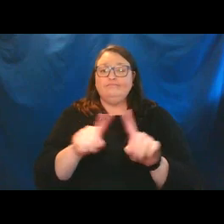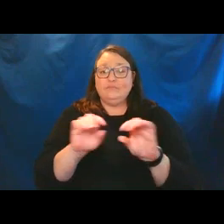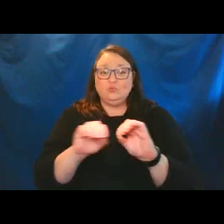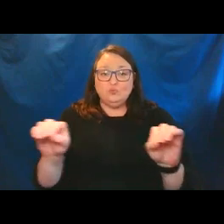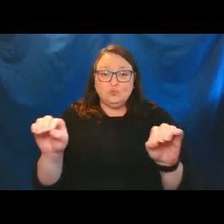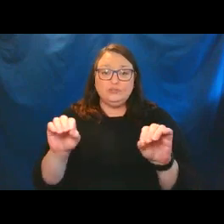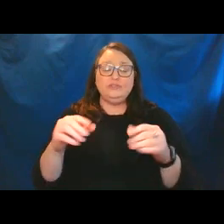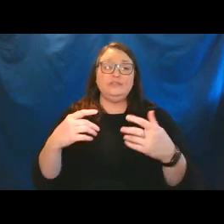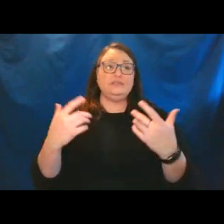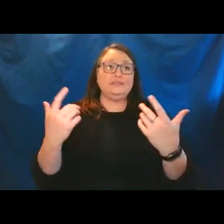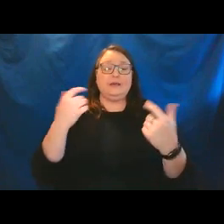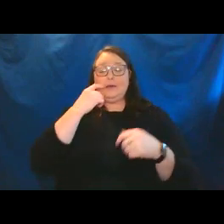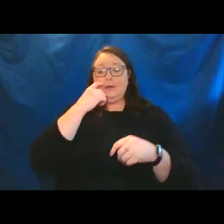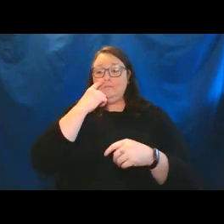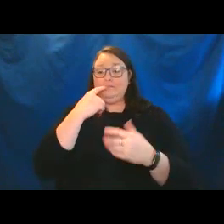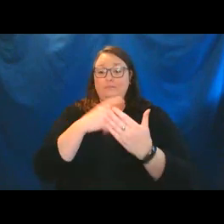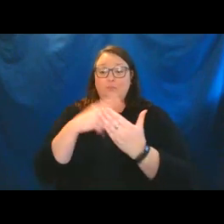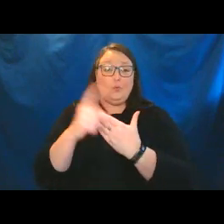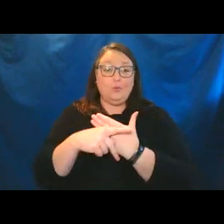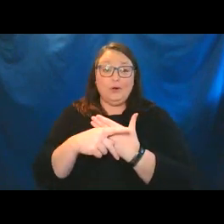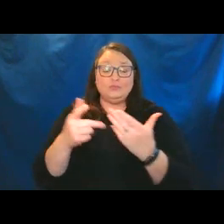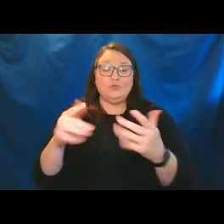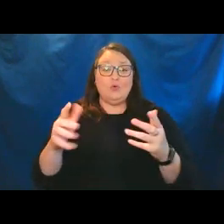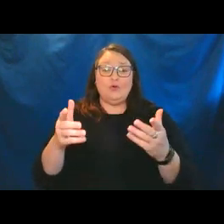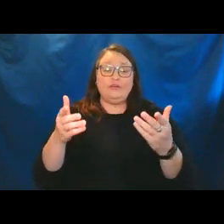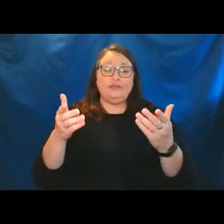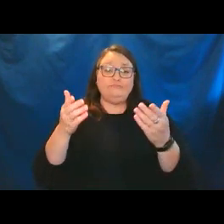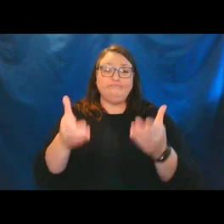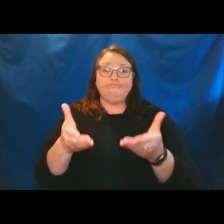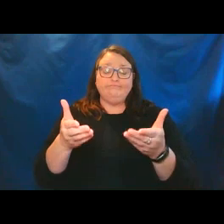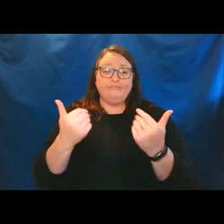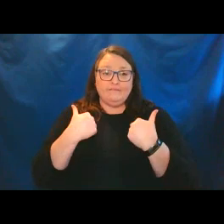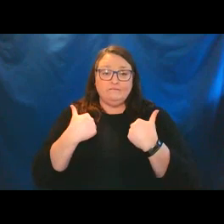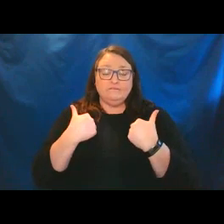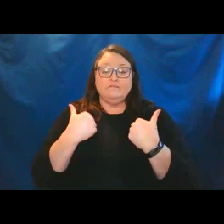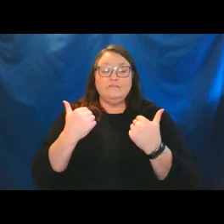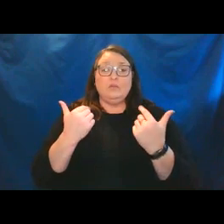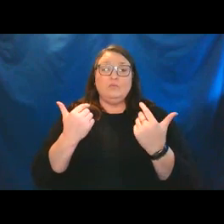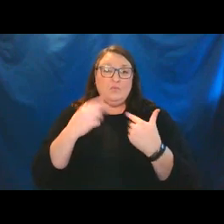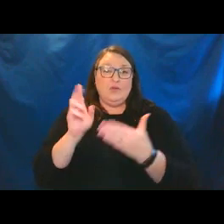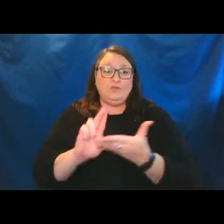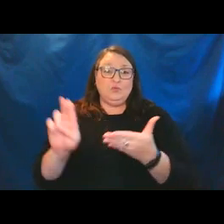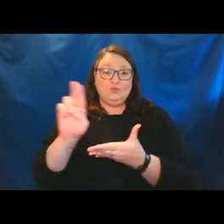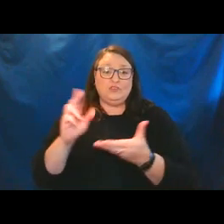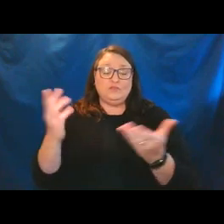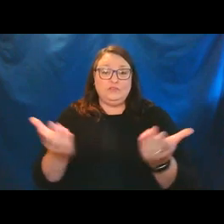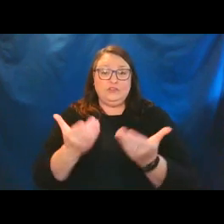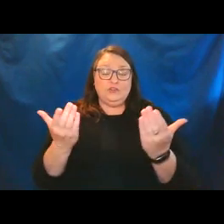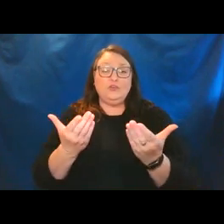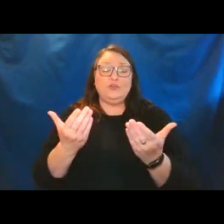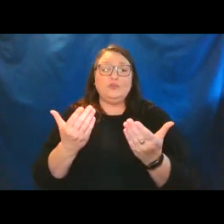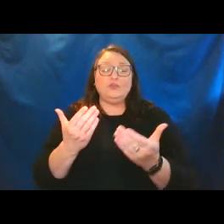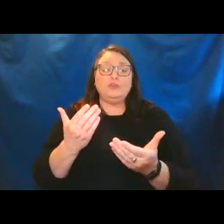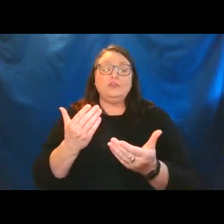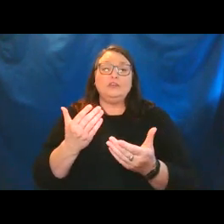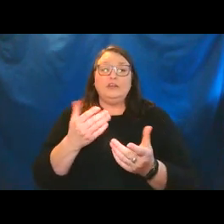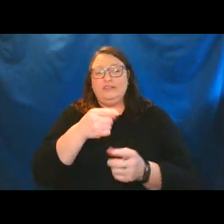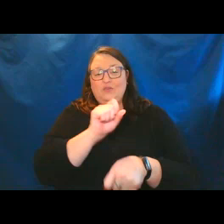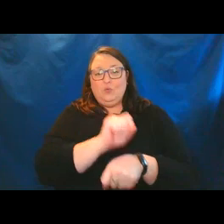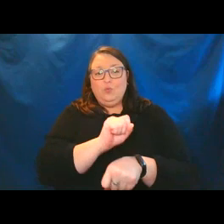and programs that already exist. We have a university here that are working on some